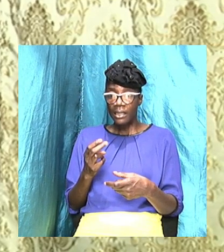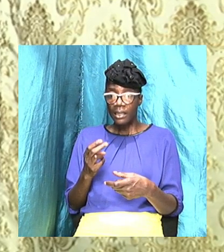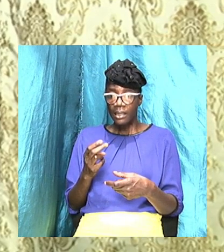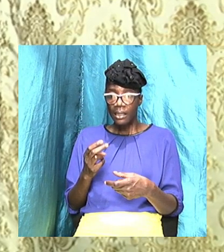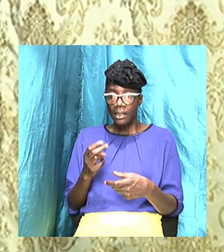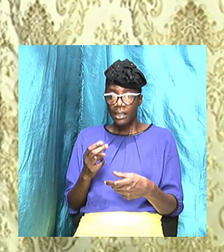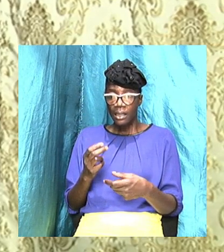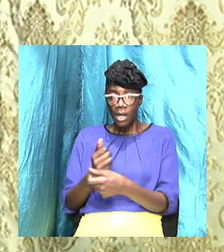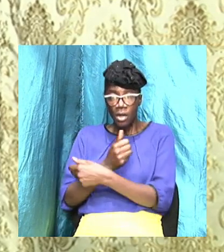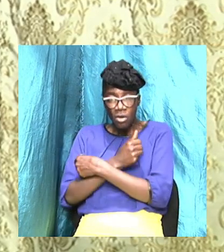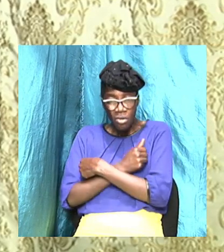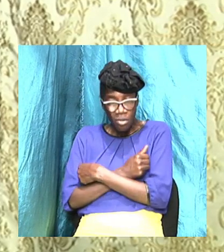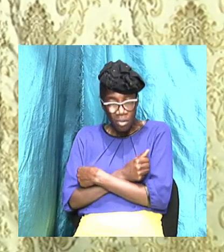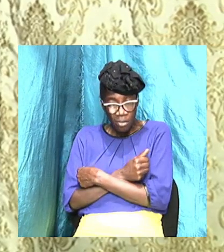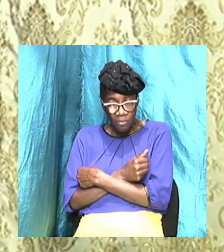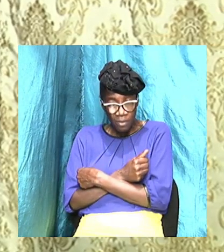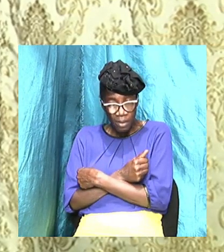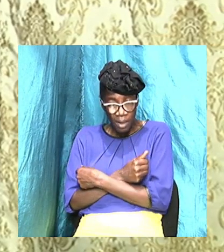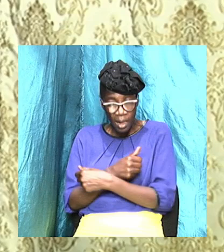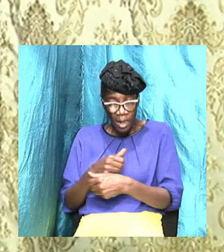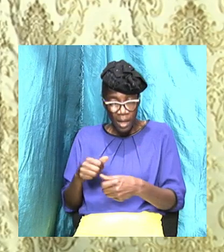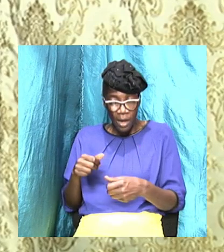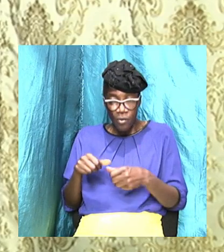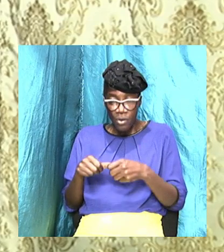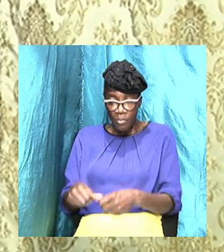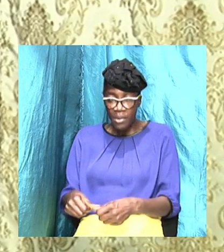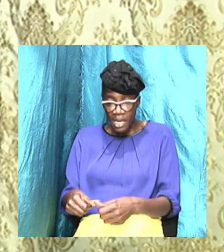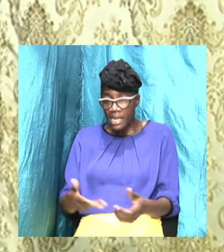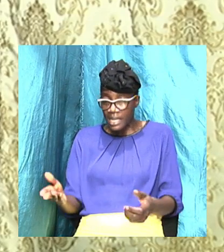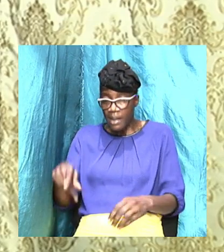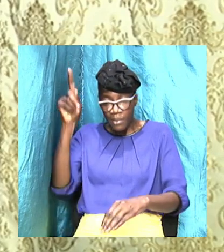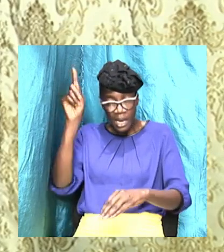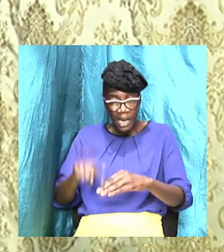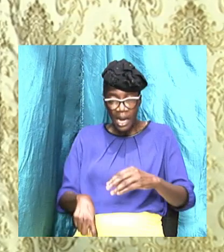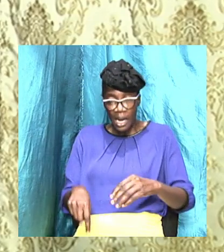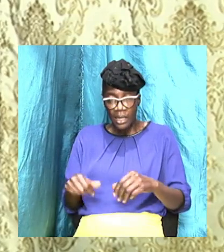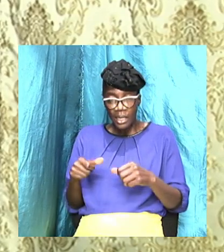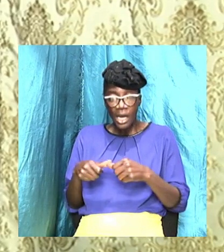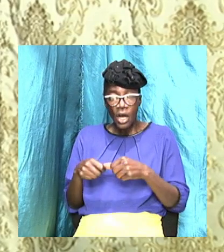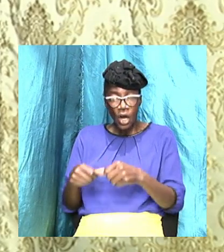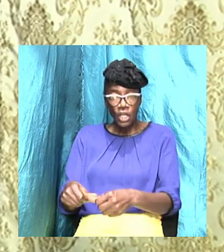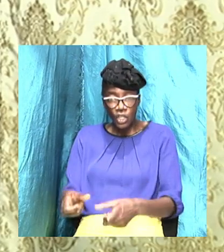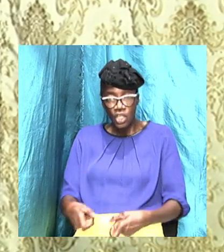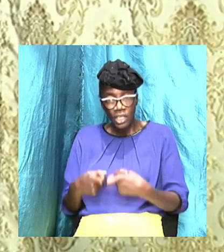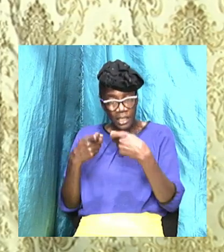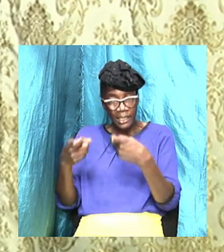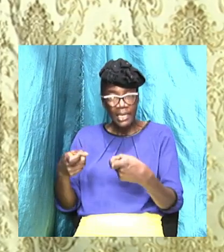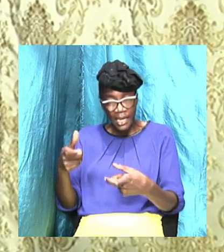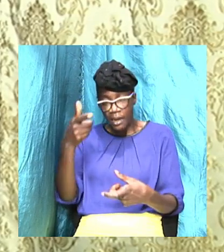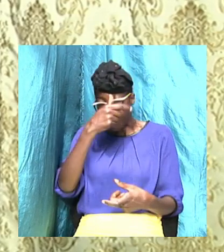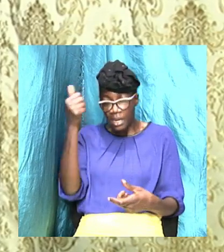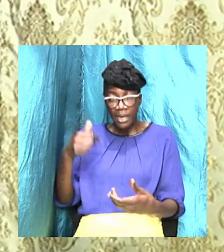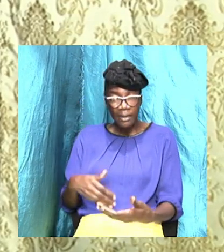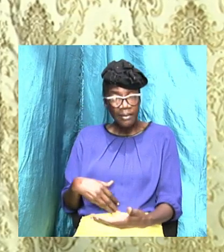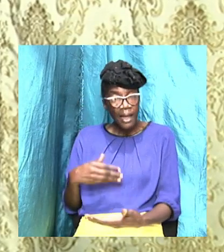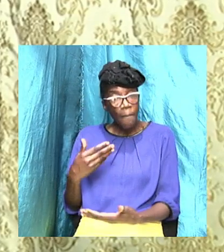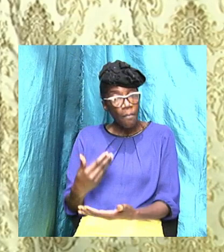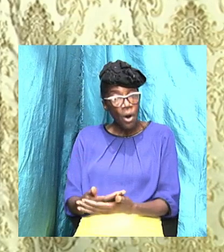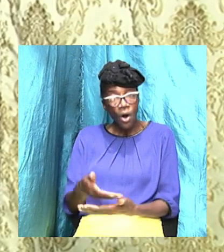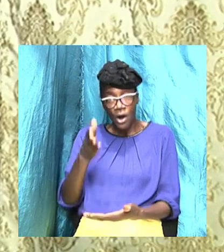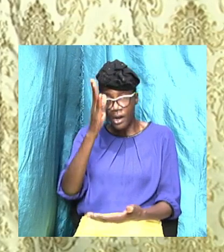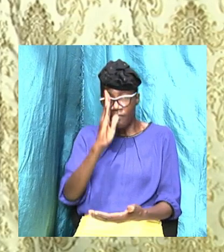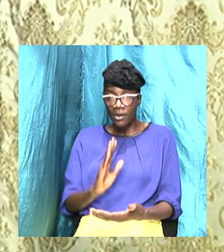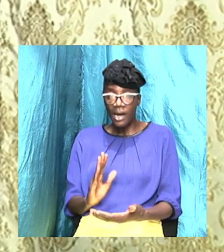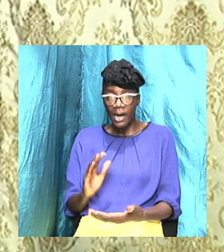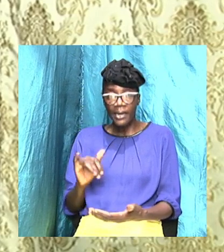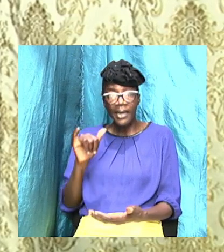them. They cannot go on sinning because they have been born of God.